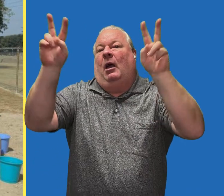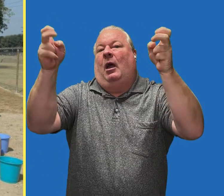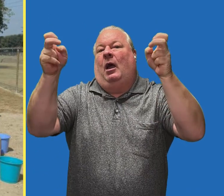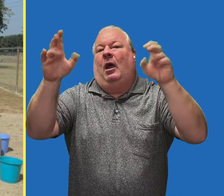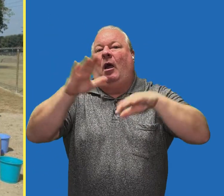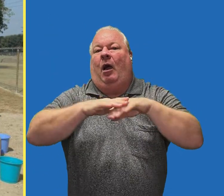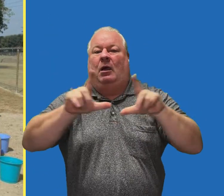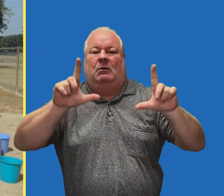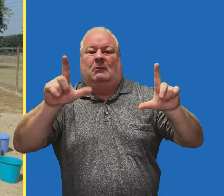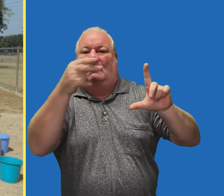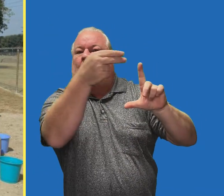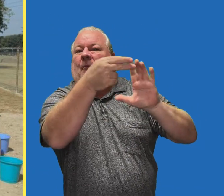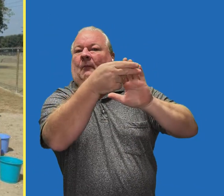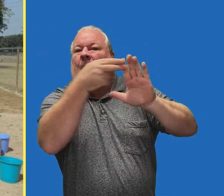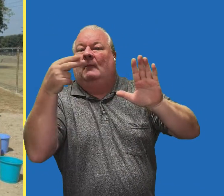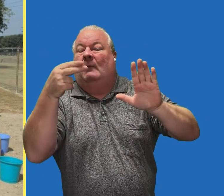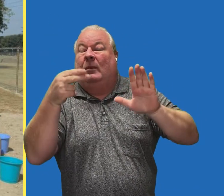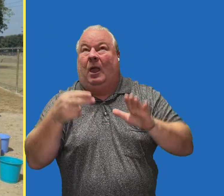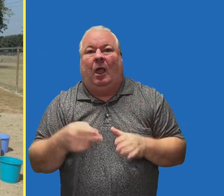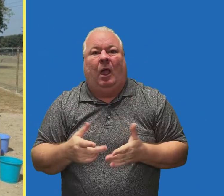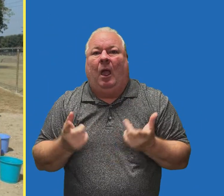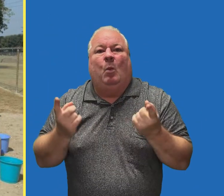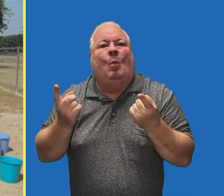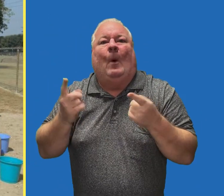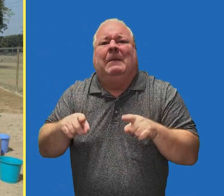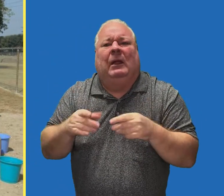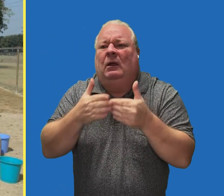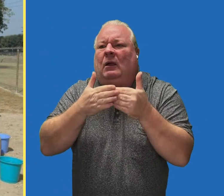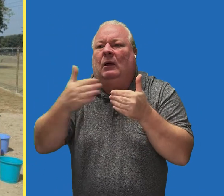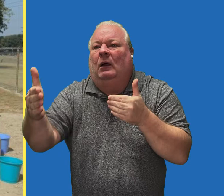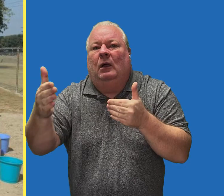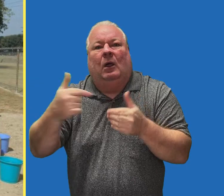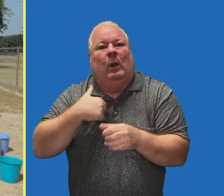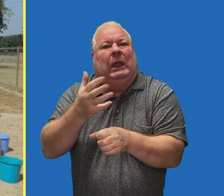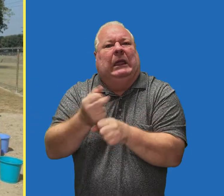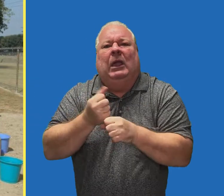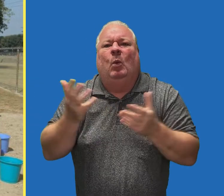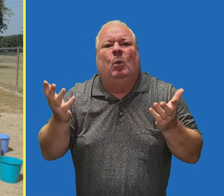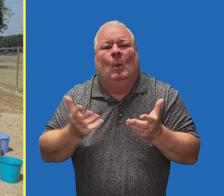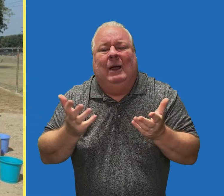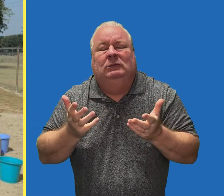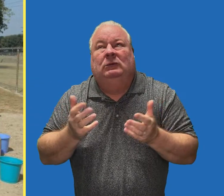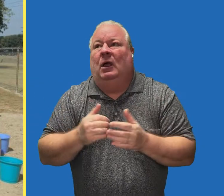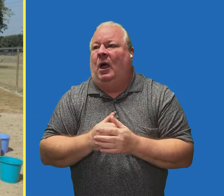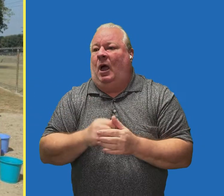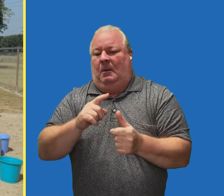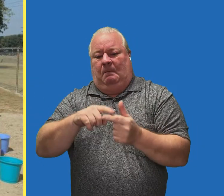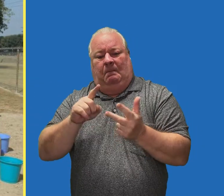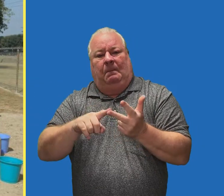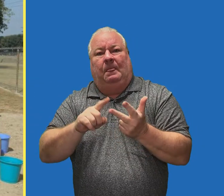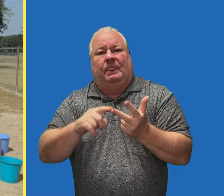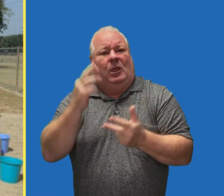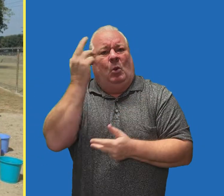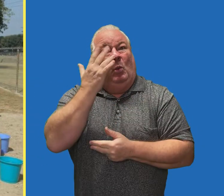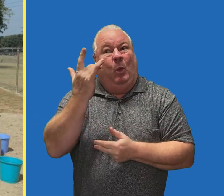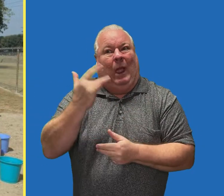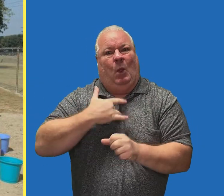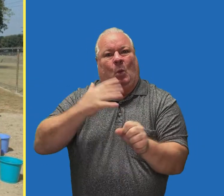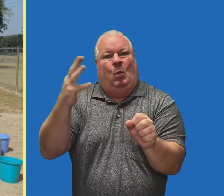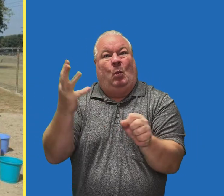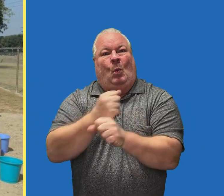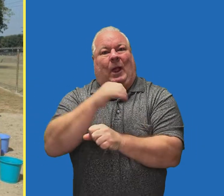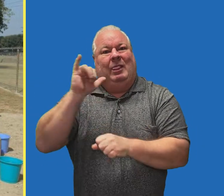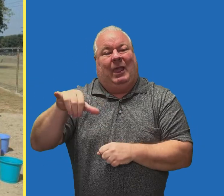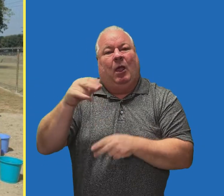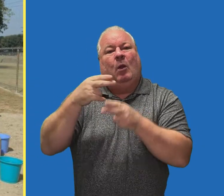award. I will share what happens now that we won the award. What do we get? And I will share the reasons why